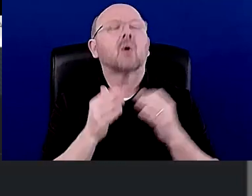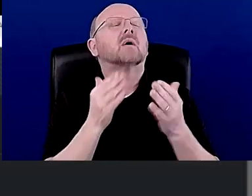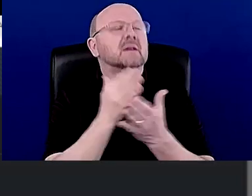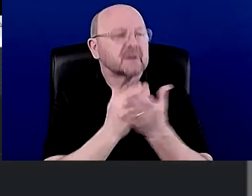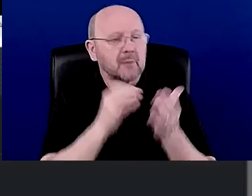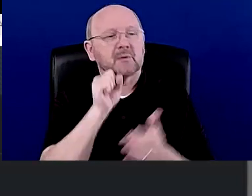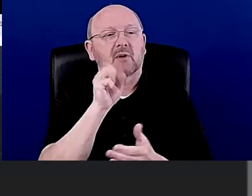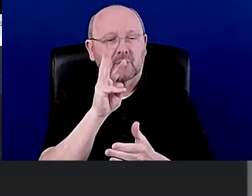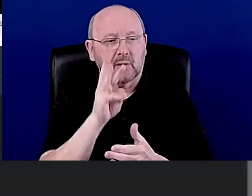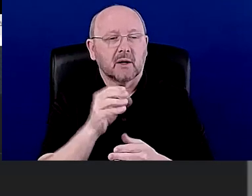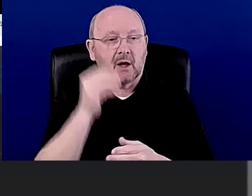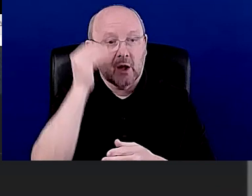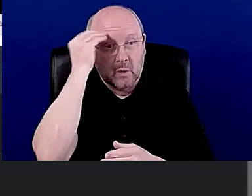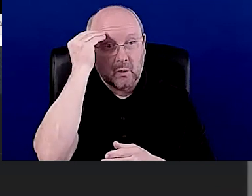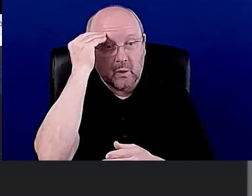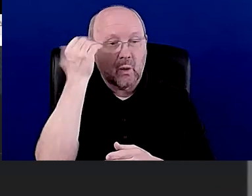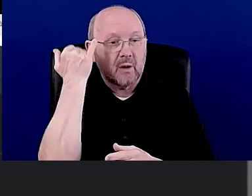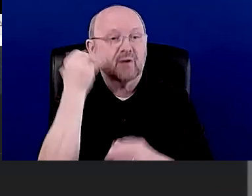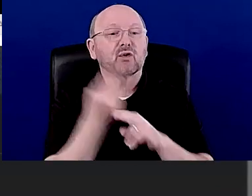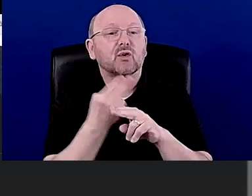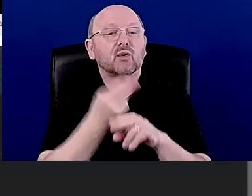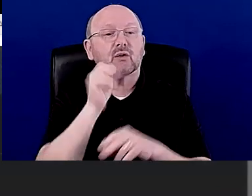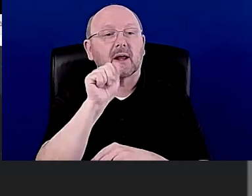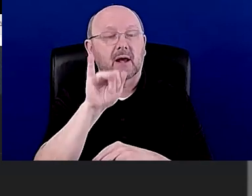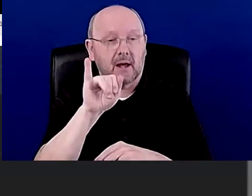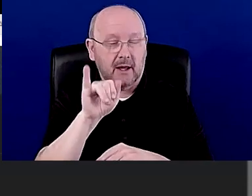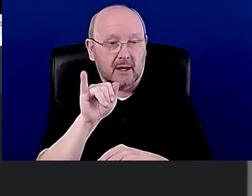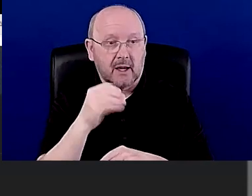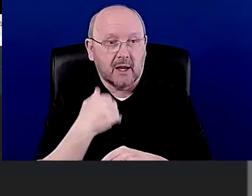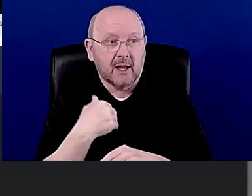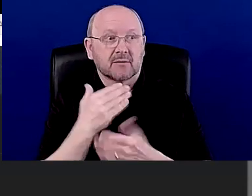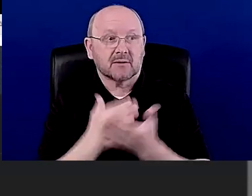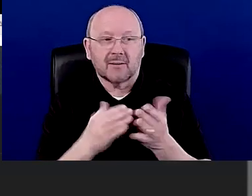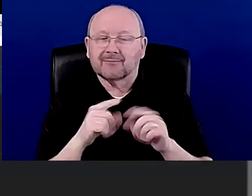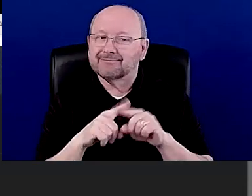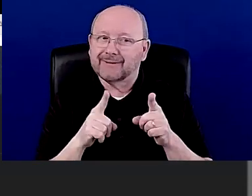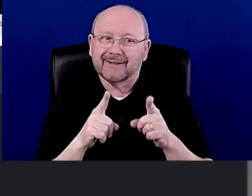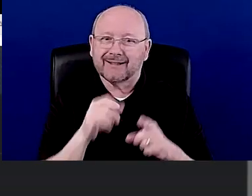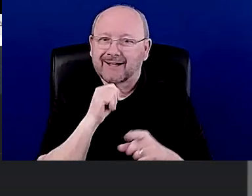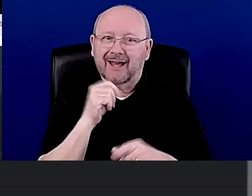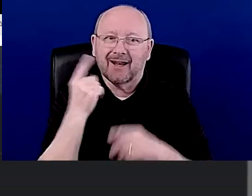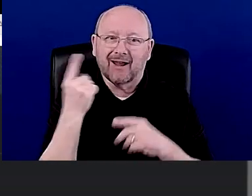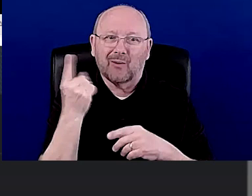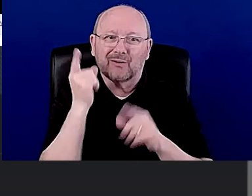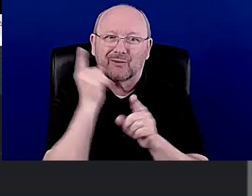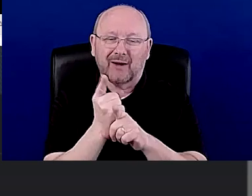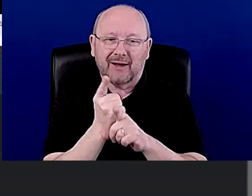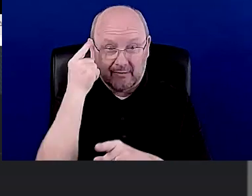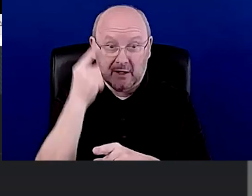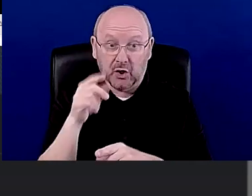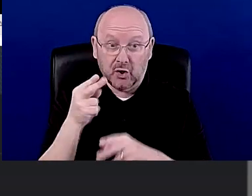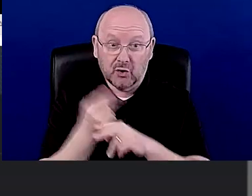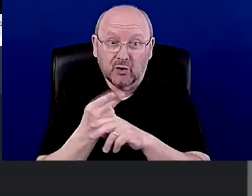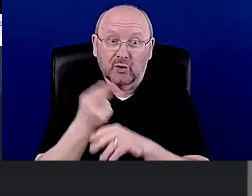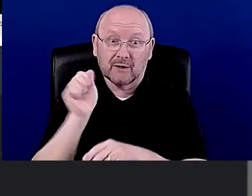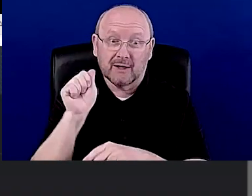they have been shown to have high rates of false positive. Okay. And so I did